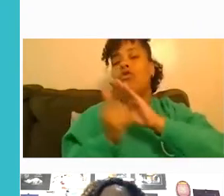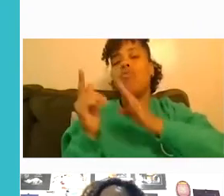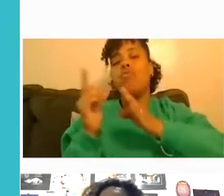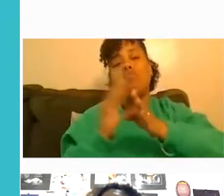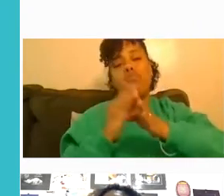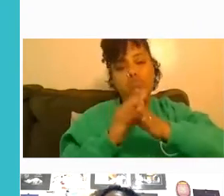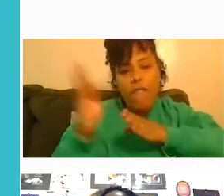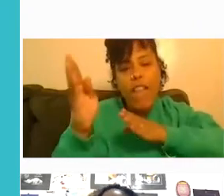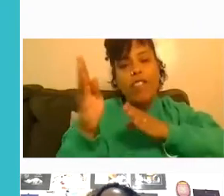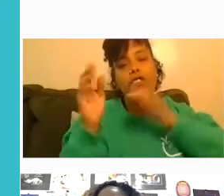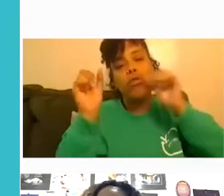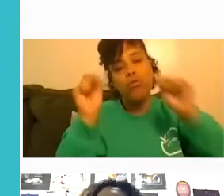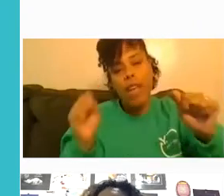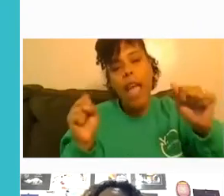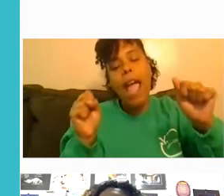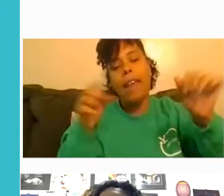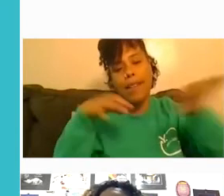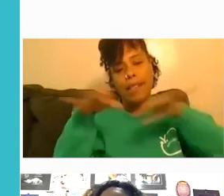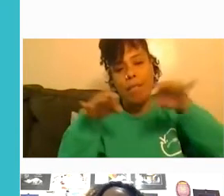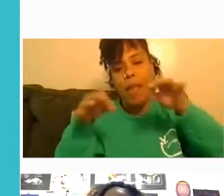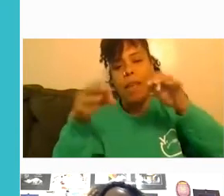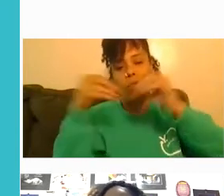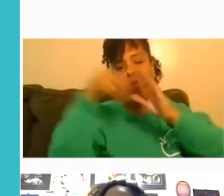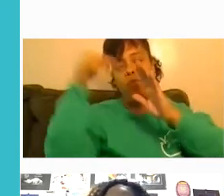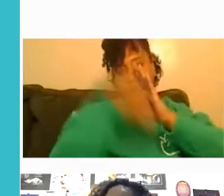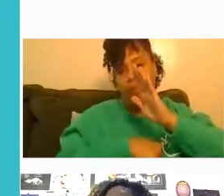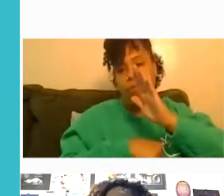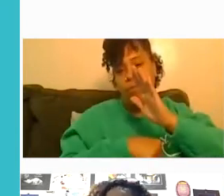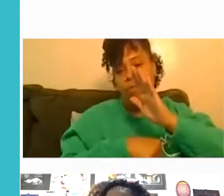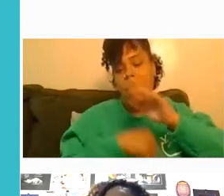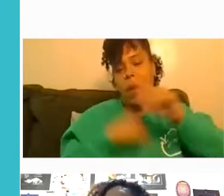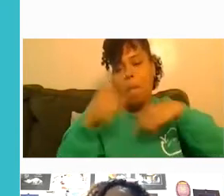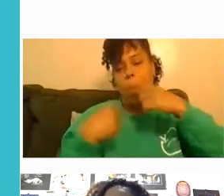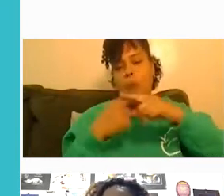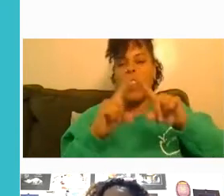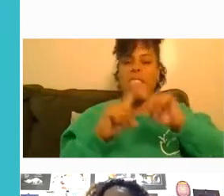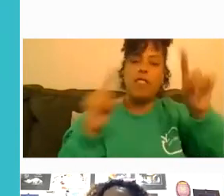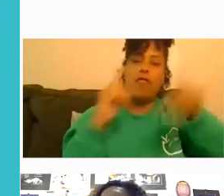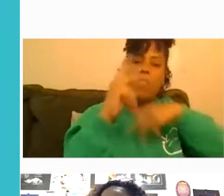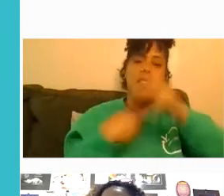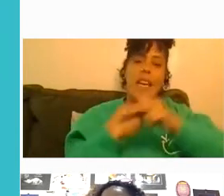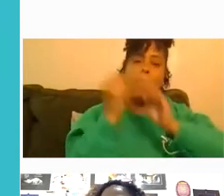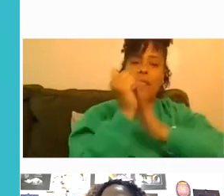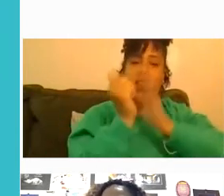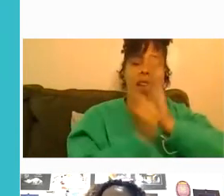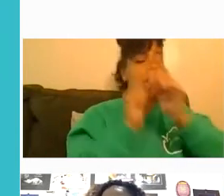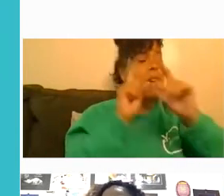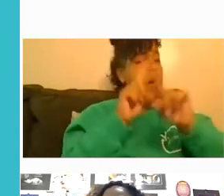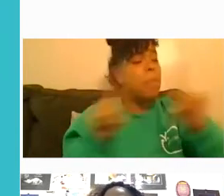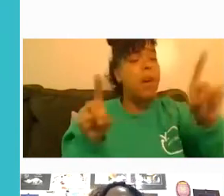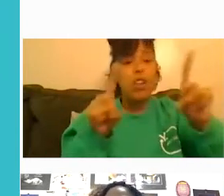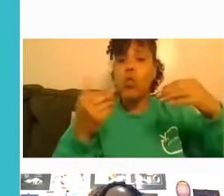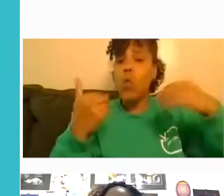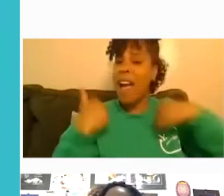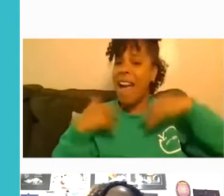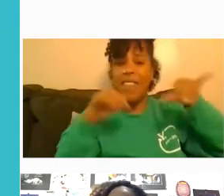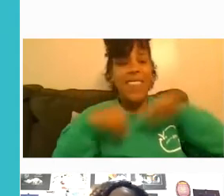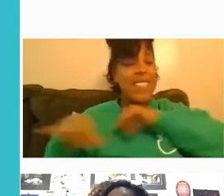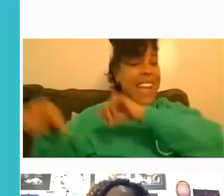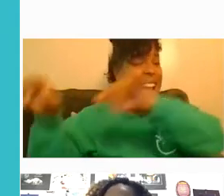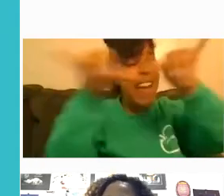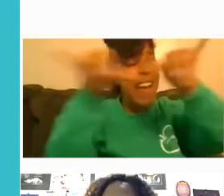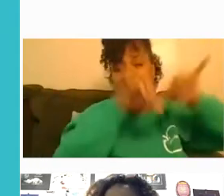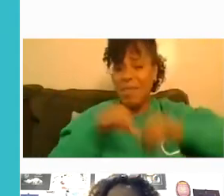details of the ABLE and those different accounts. But you have the same needs that anyone else has. It's just that it needs to